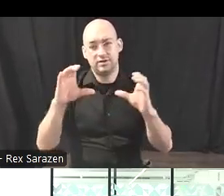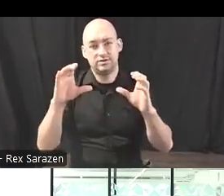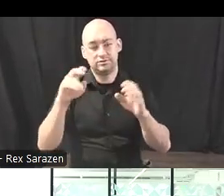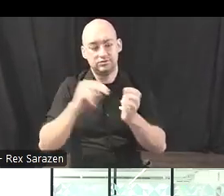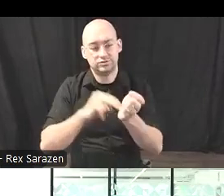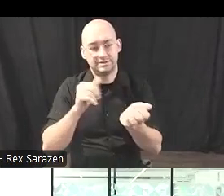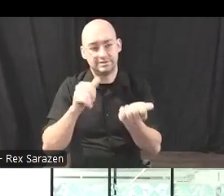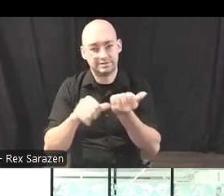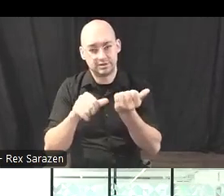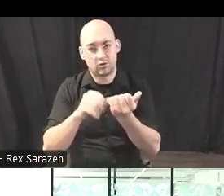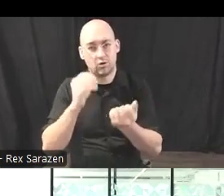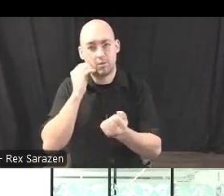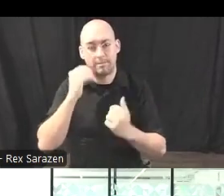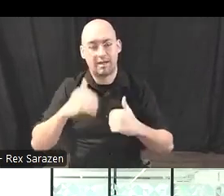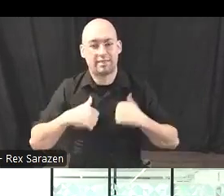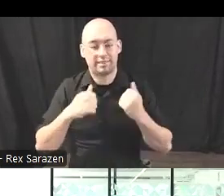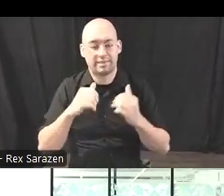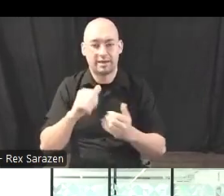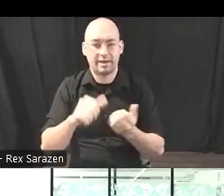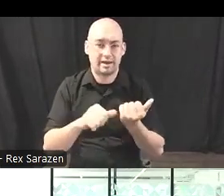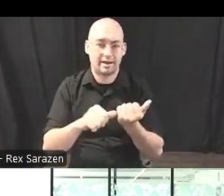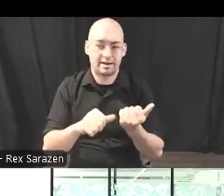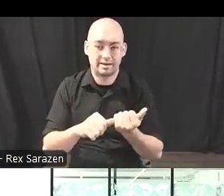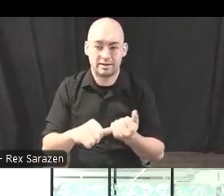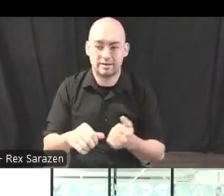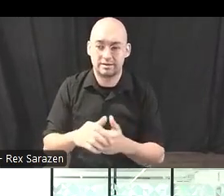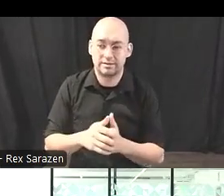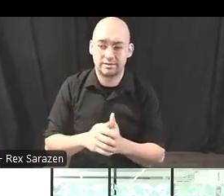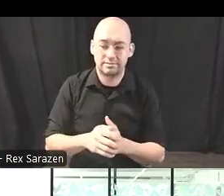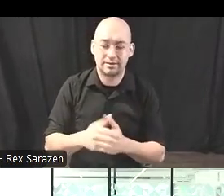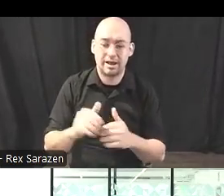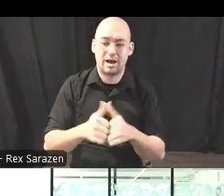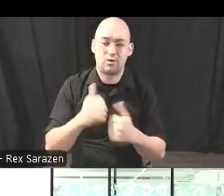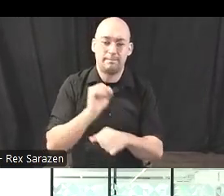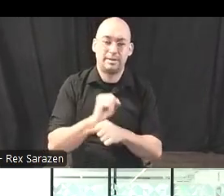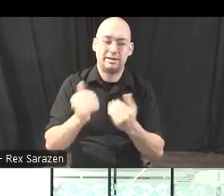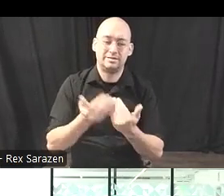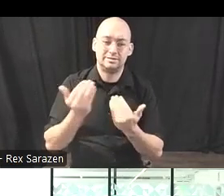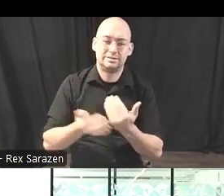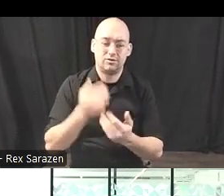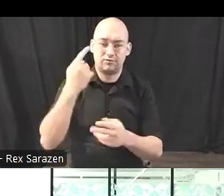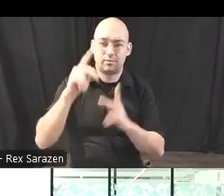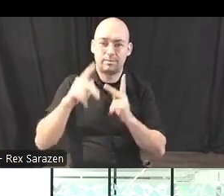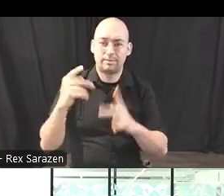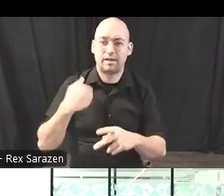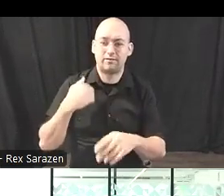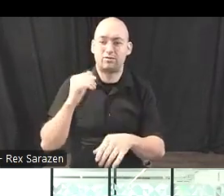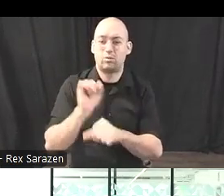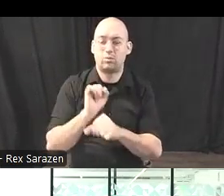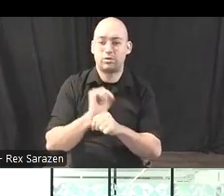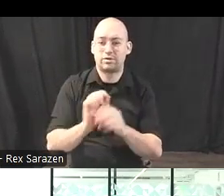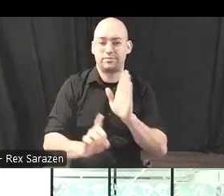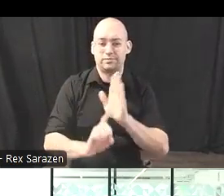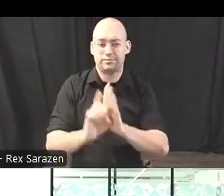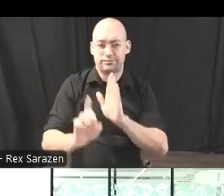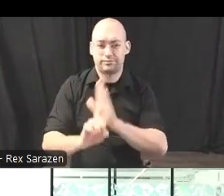aide, personal care aide. How can we make it easier for people to have career development, and either whether it's